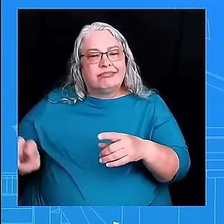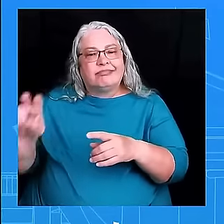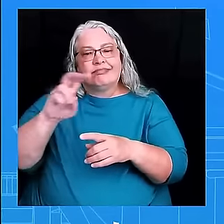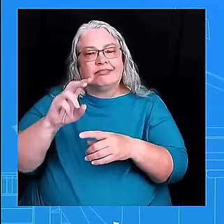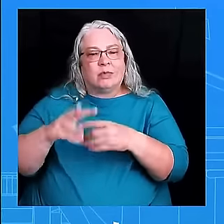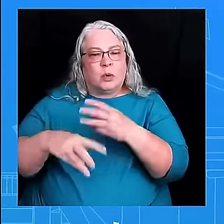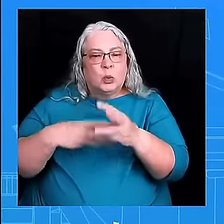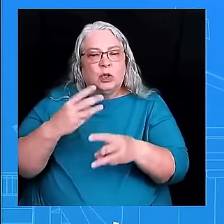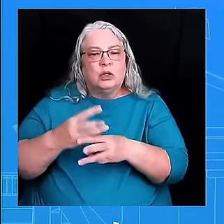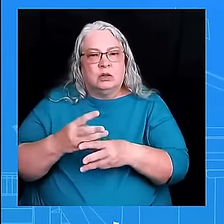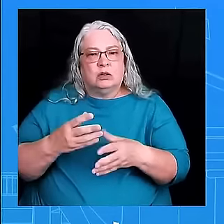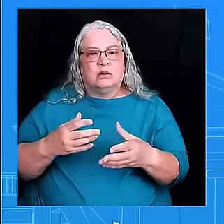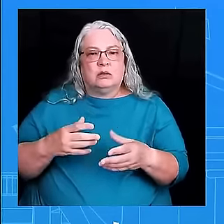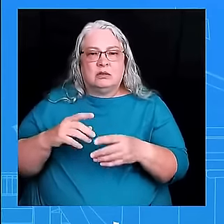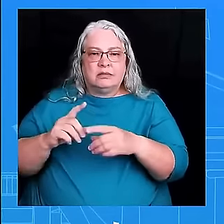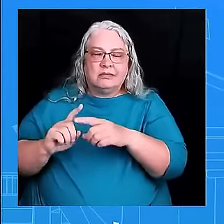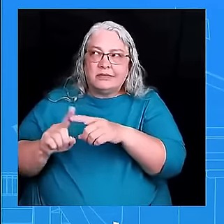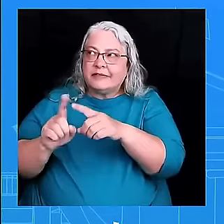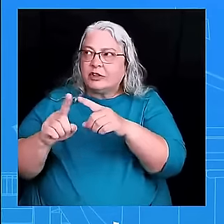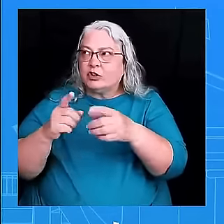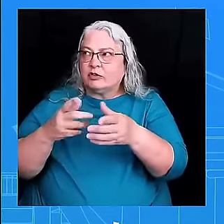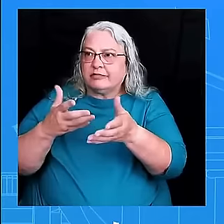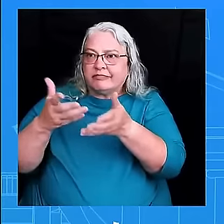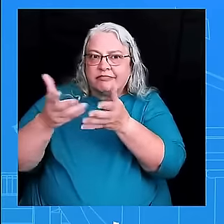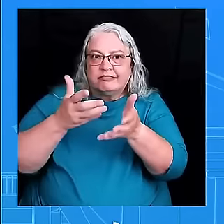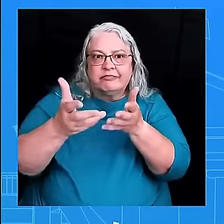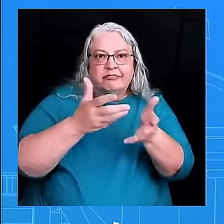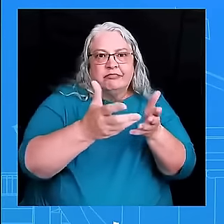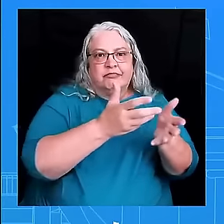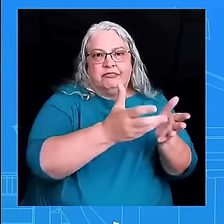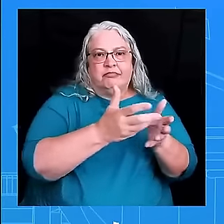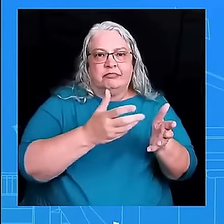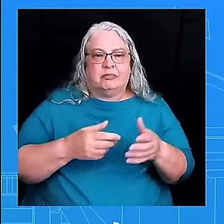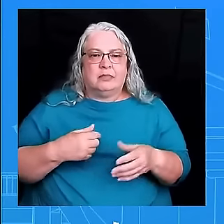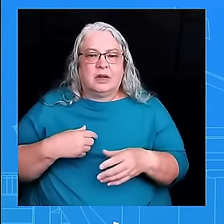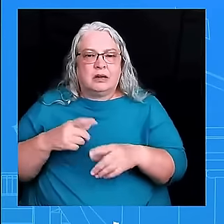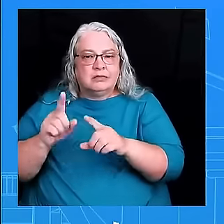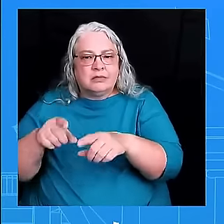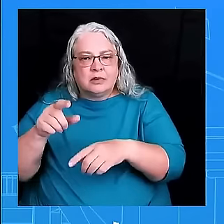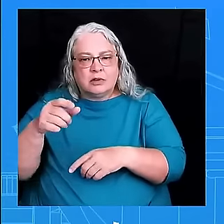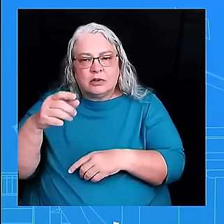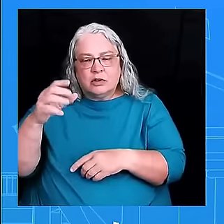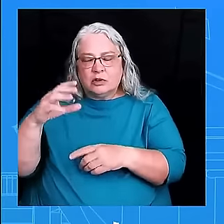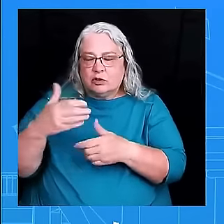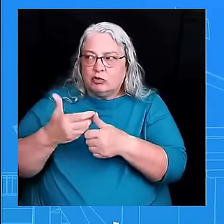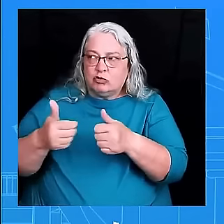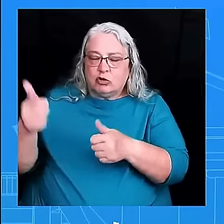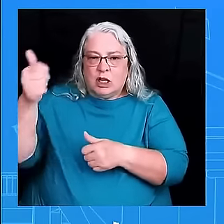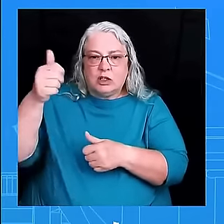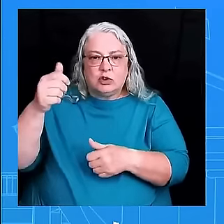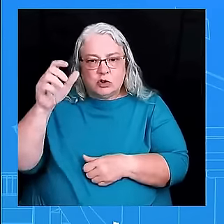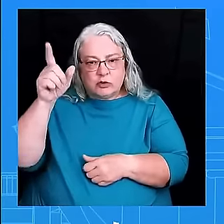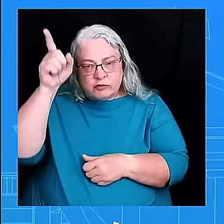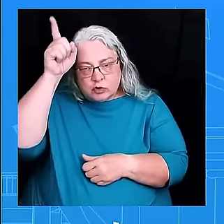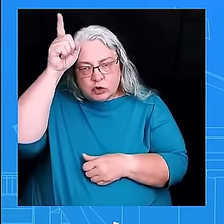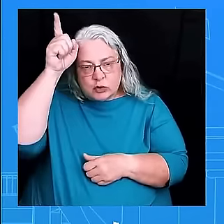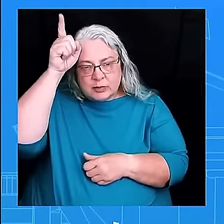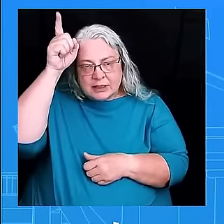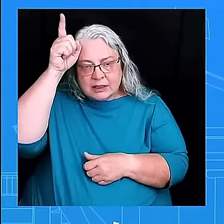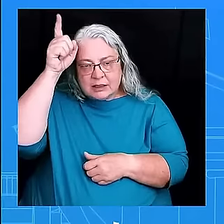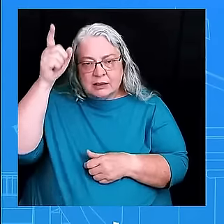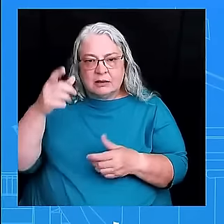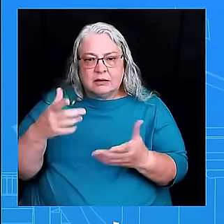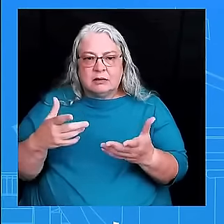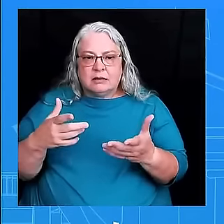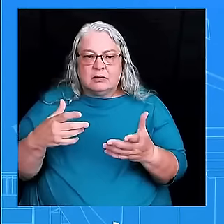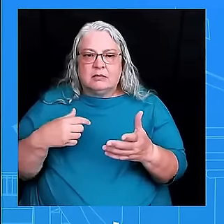the Chancellor of Germany, for example, in starting to get the path, us on a path for what we're seeing today.